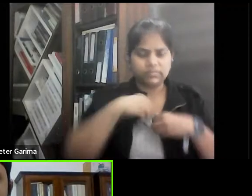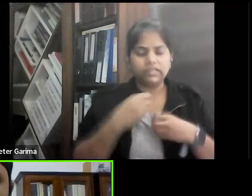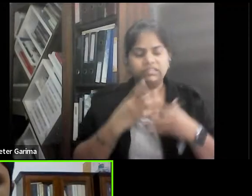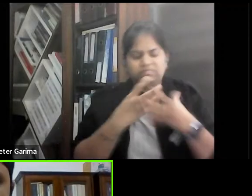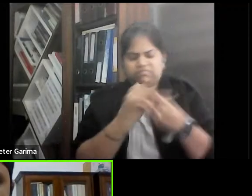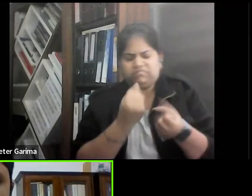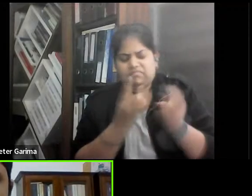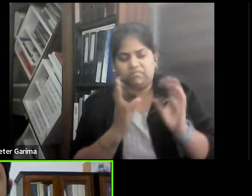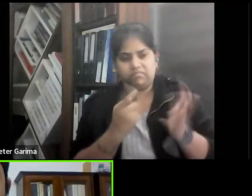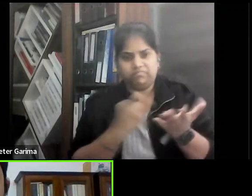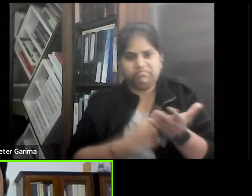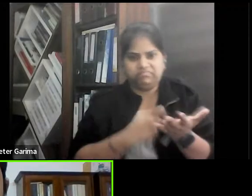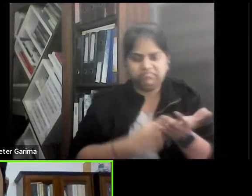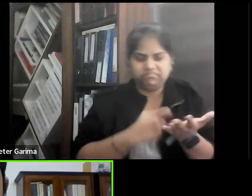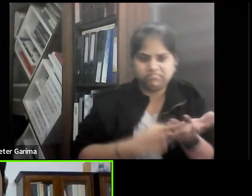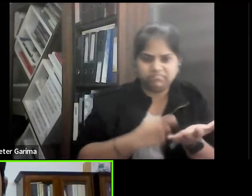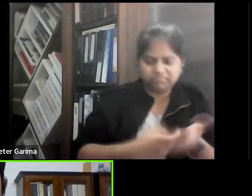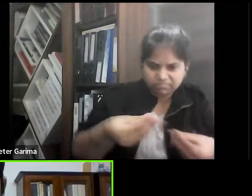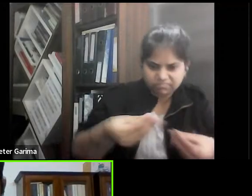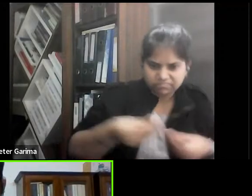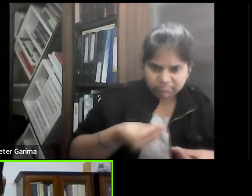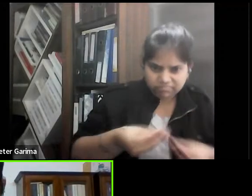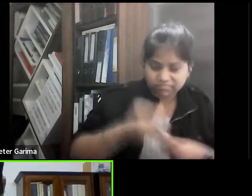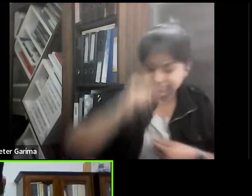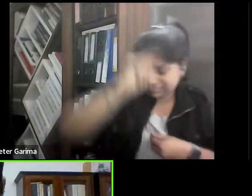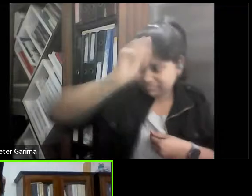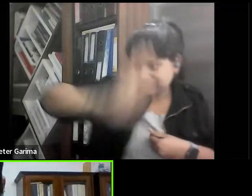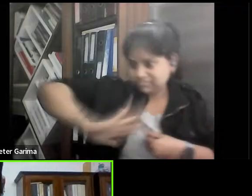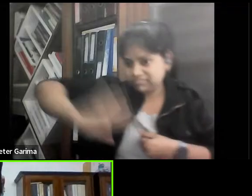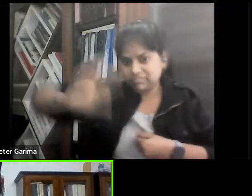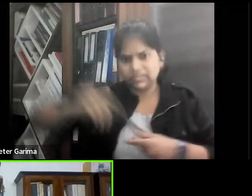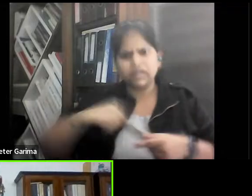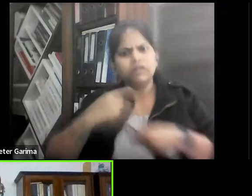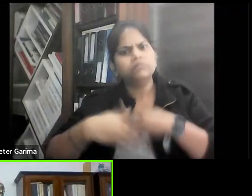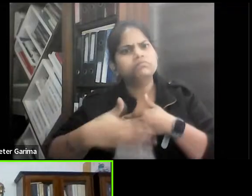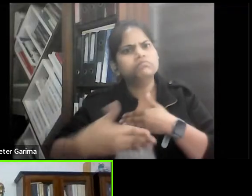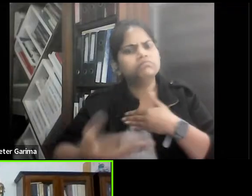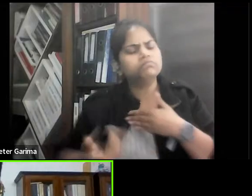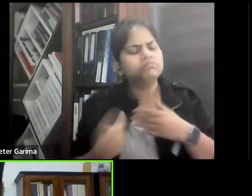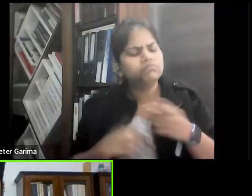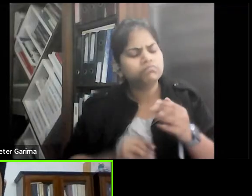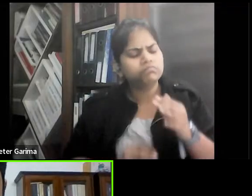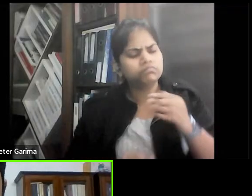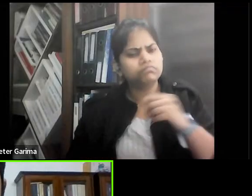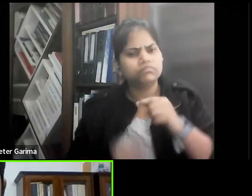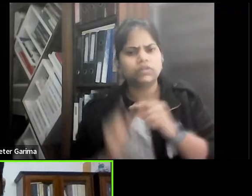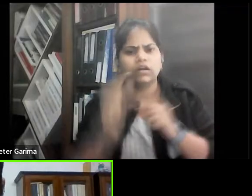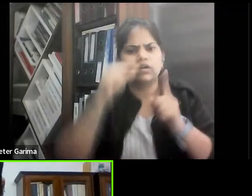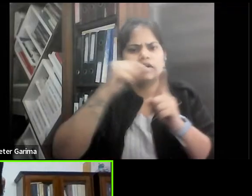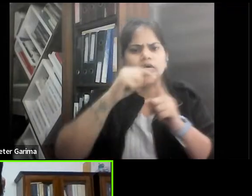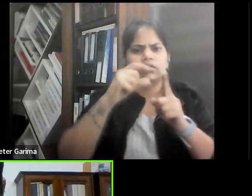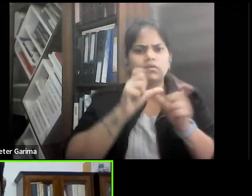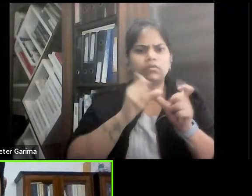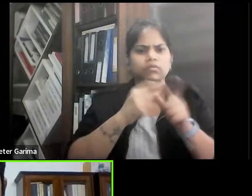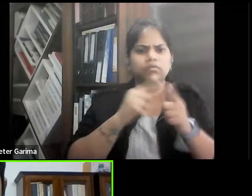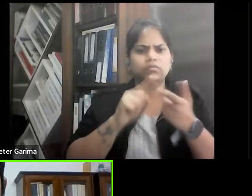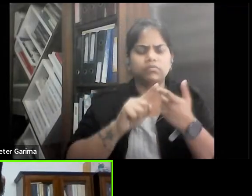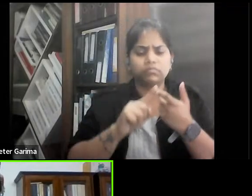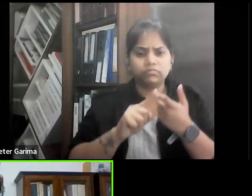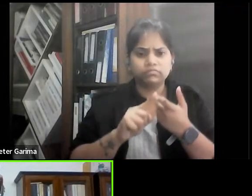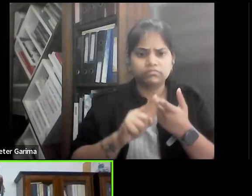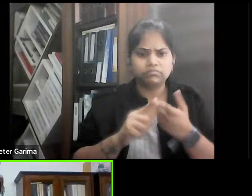India, we were getting continuous update of the Paralympic, unlike ever before.